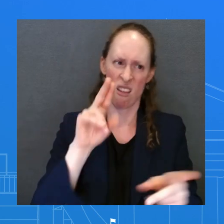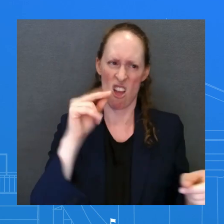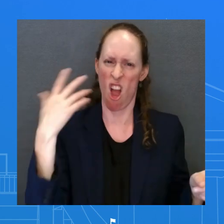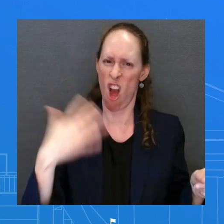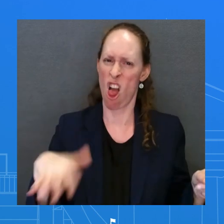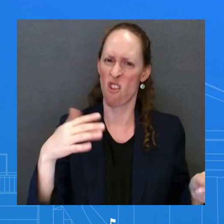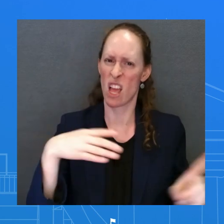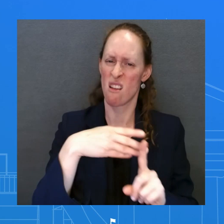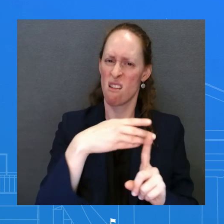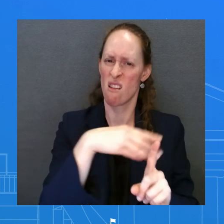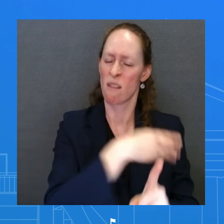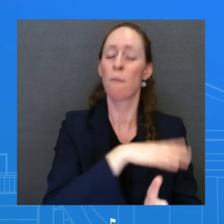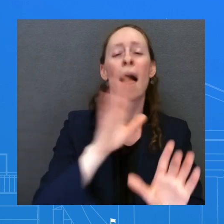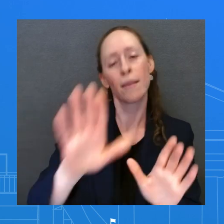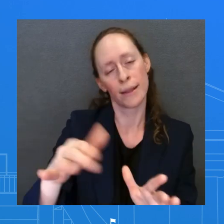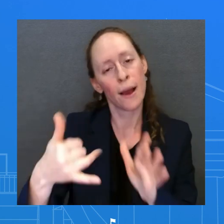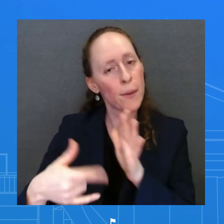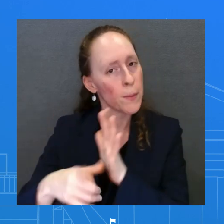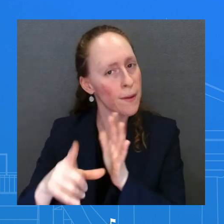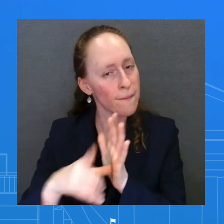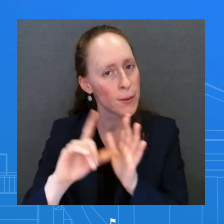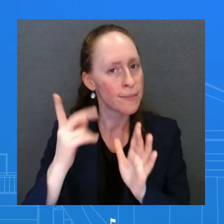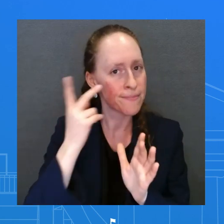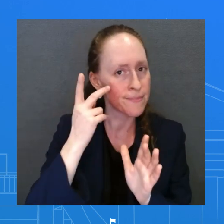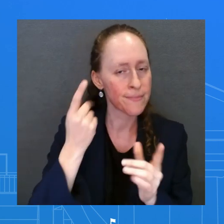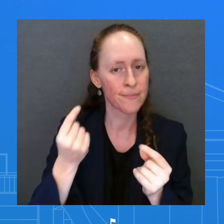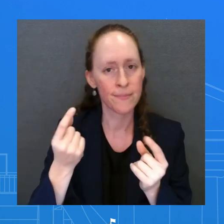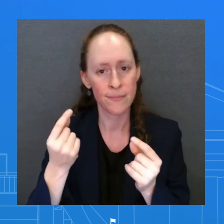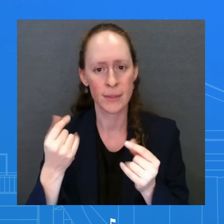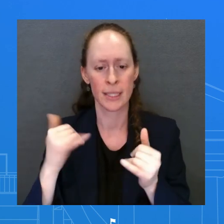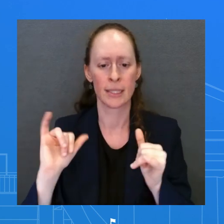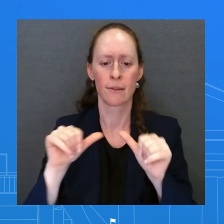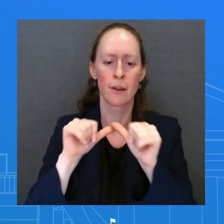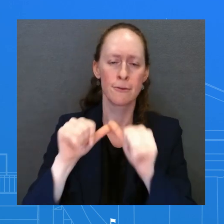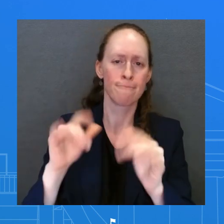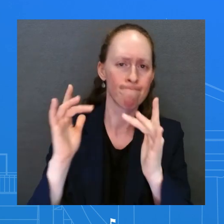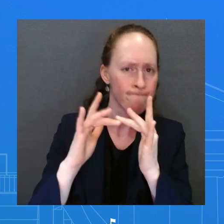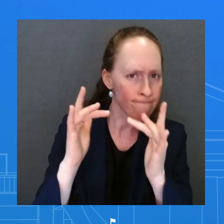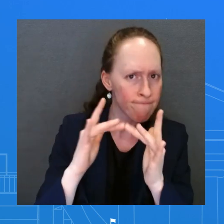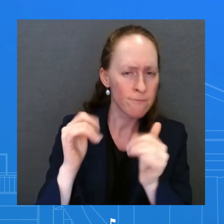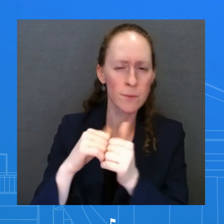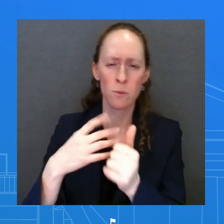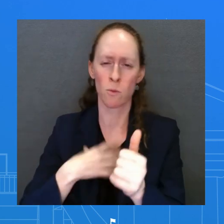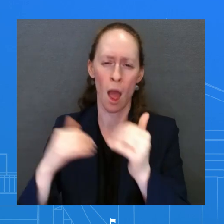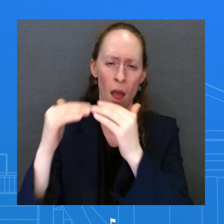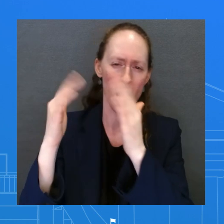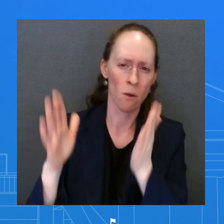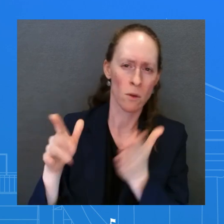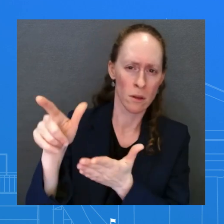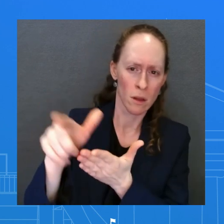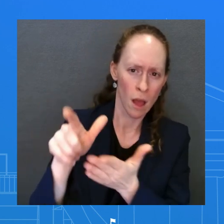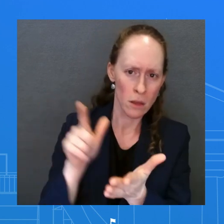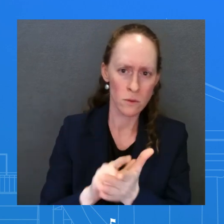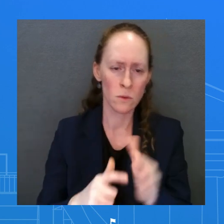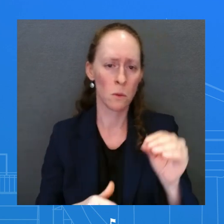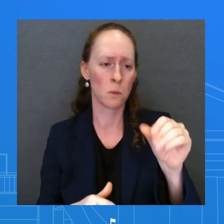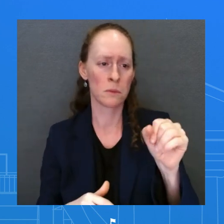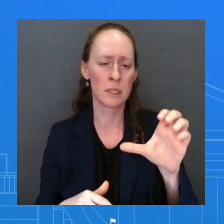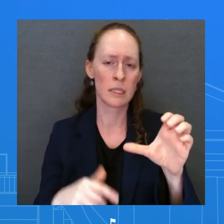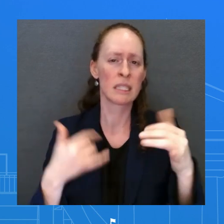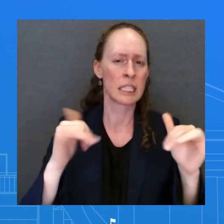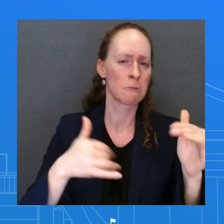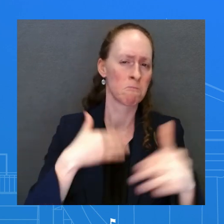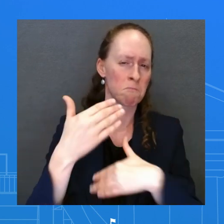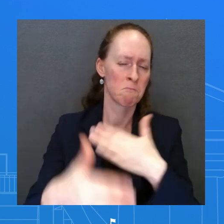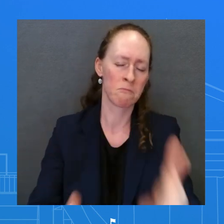going to happen with our White House counsel and OSC, but I'll let that process continue. Thanks, Karine.